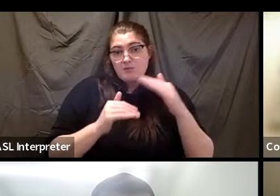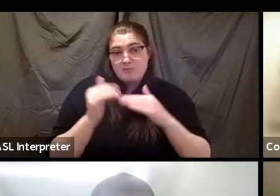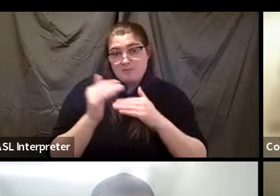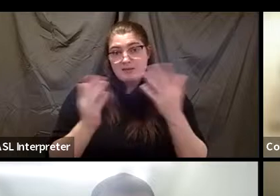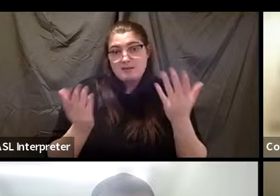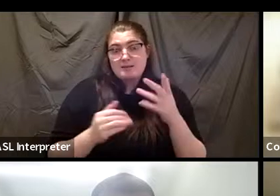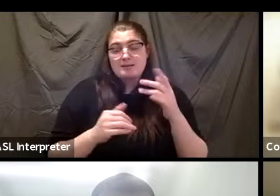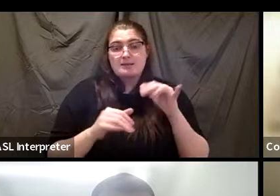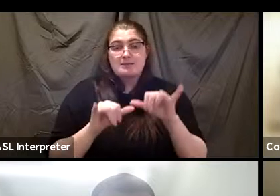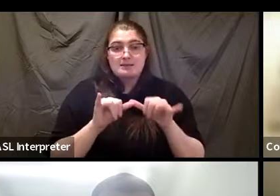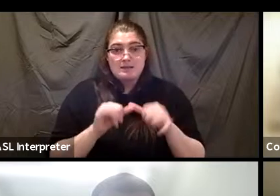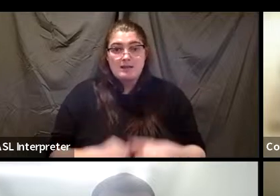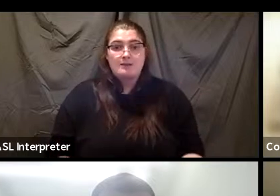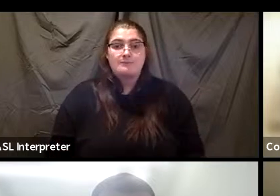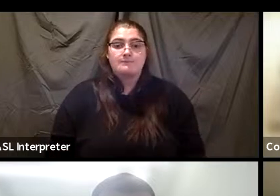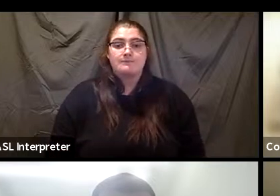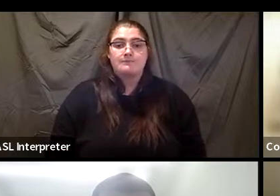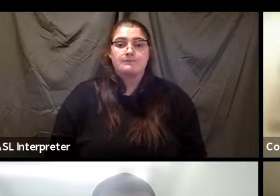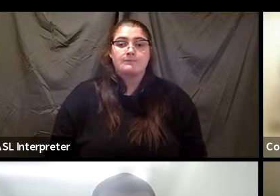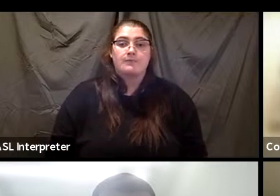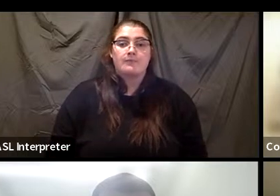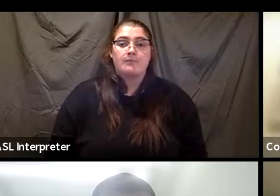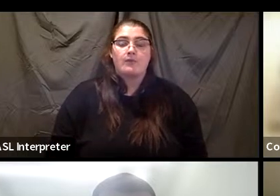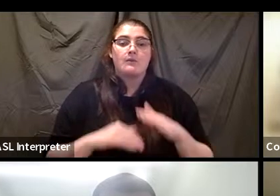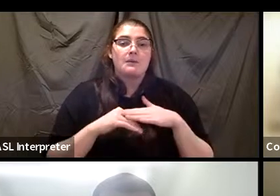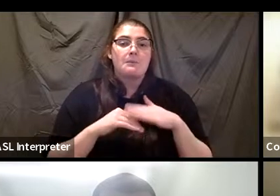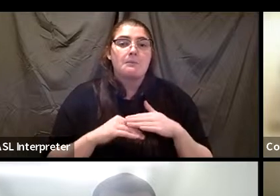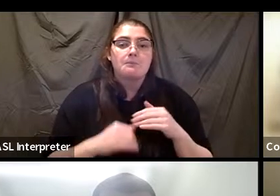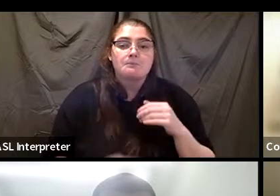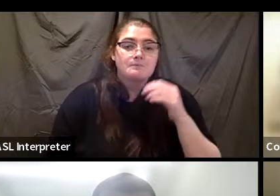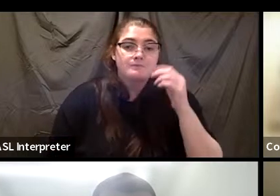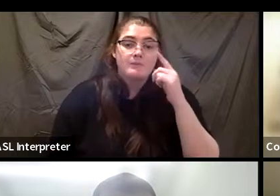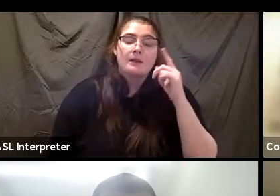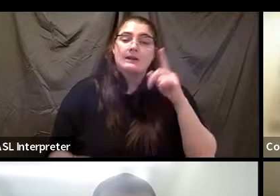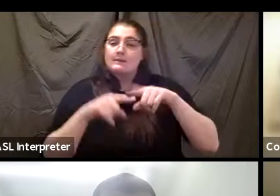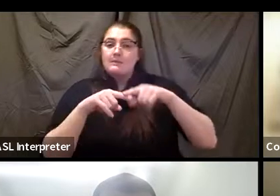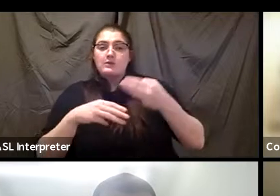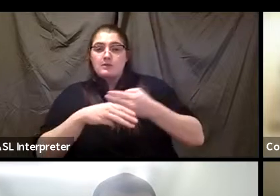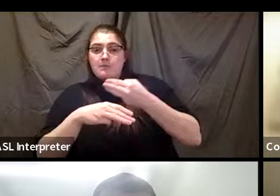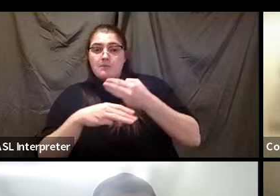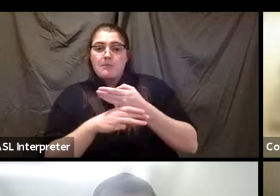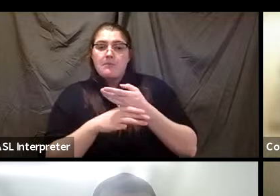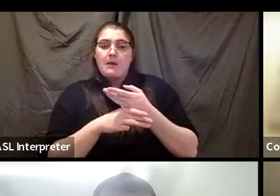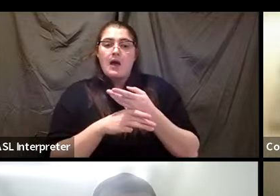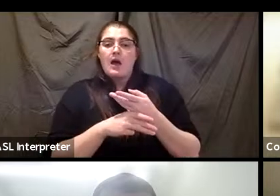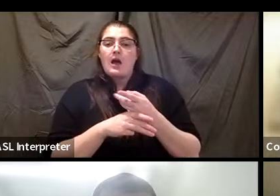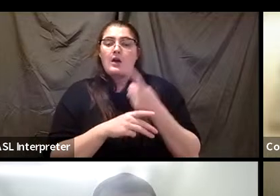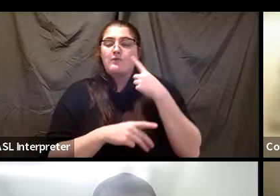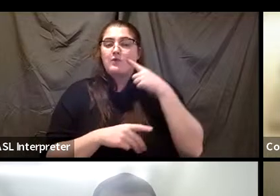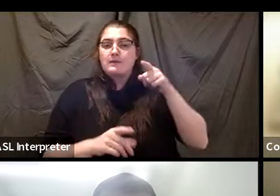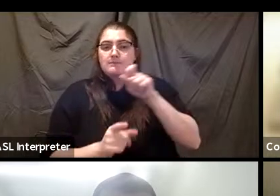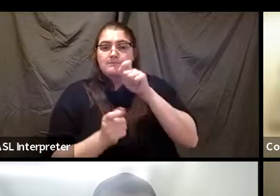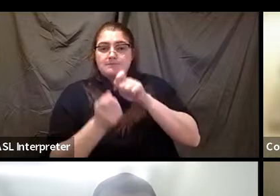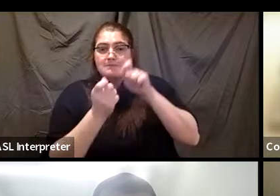on the kind of the way that the math sort of shakes out. In this particular case, it's a